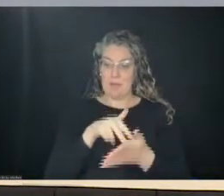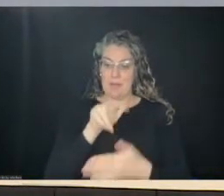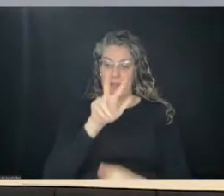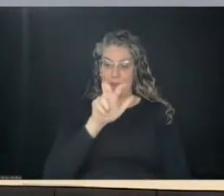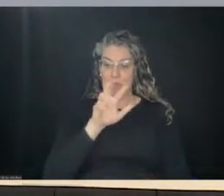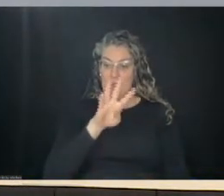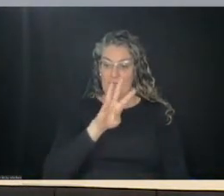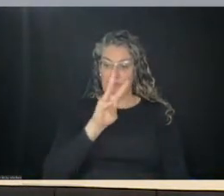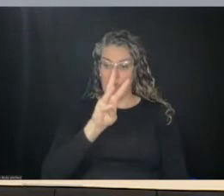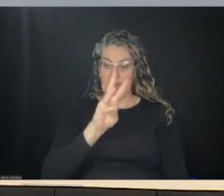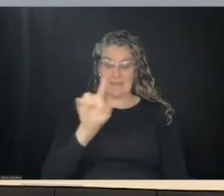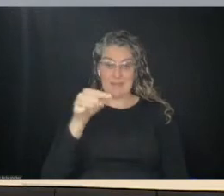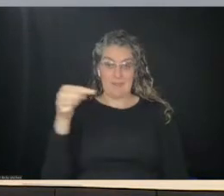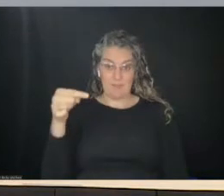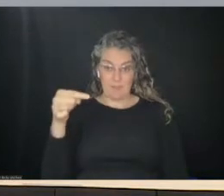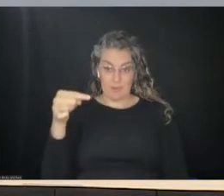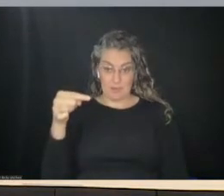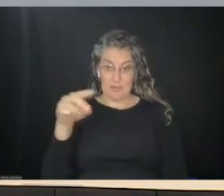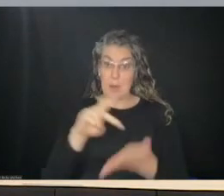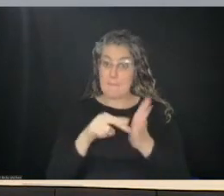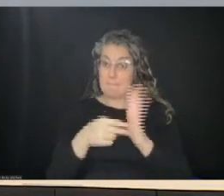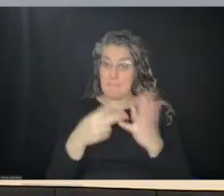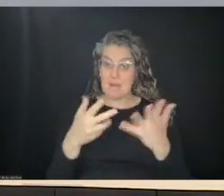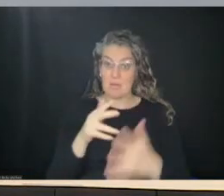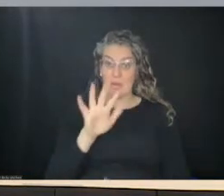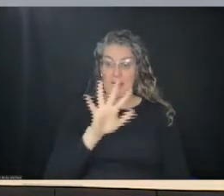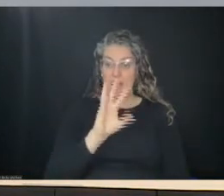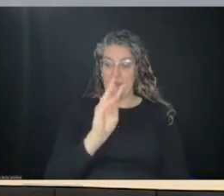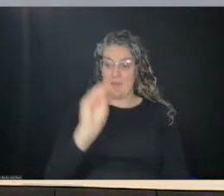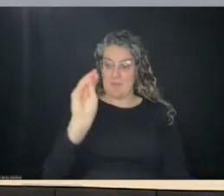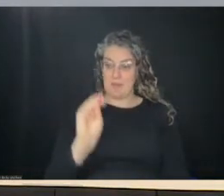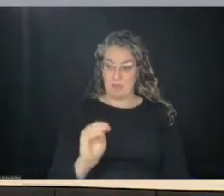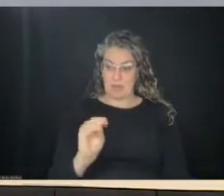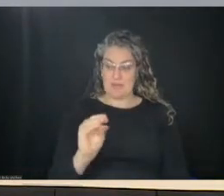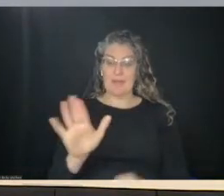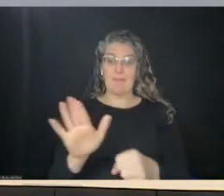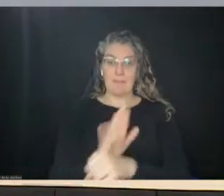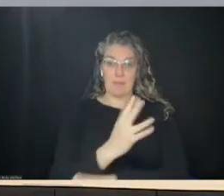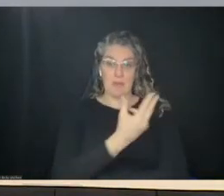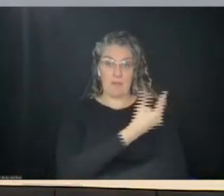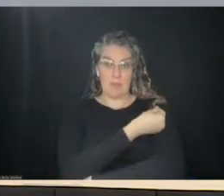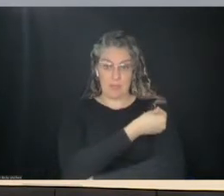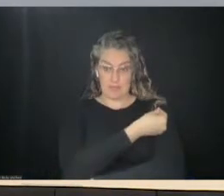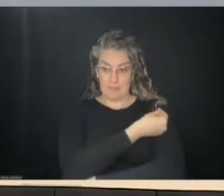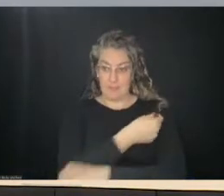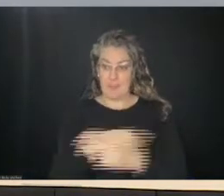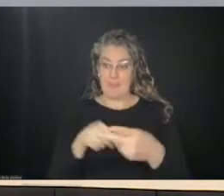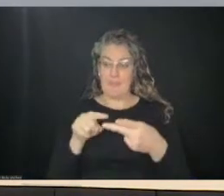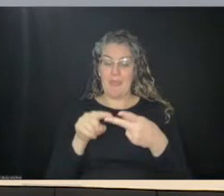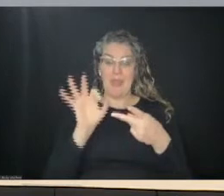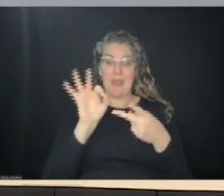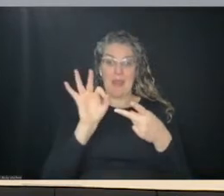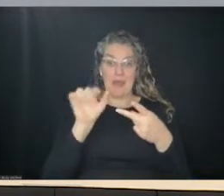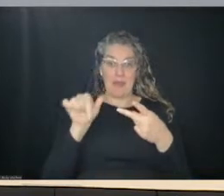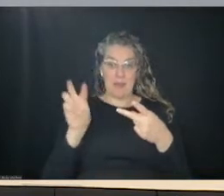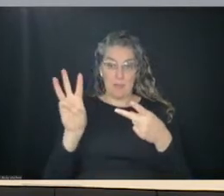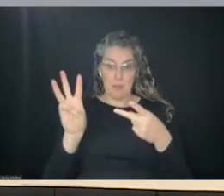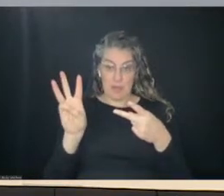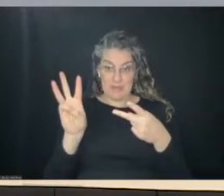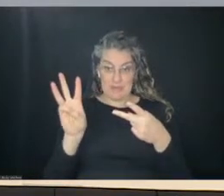eligible population has received at least 1 dose of COVID-19 vaccine, and 9.6% have received 2 doses.